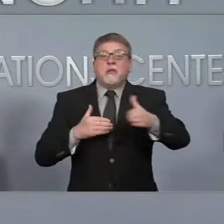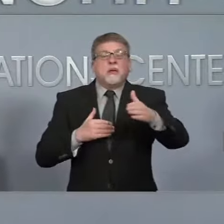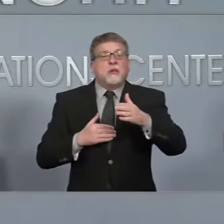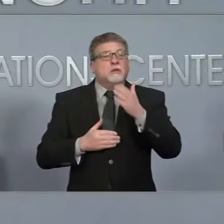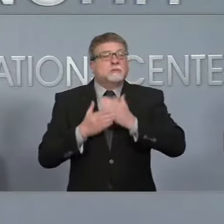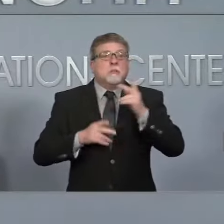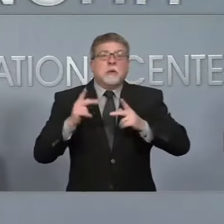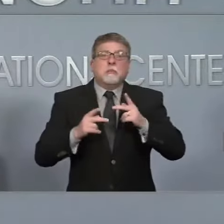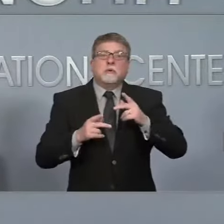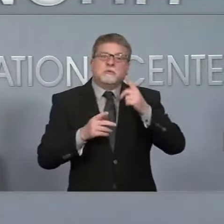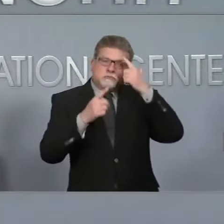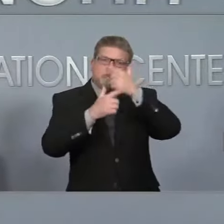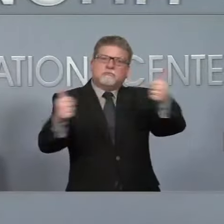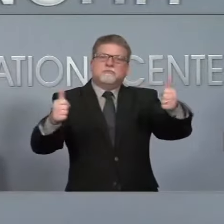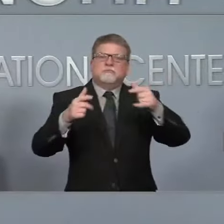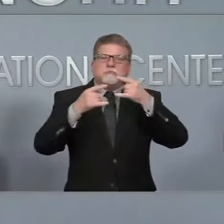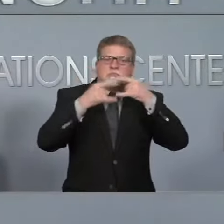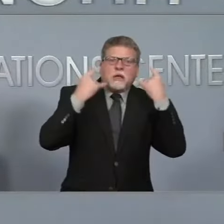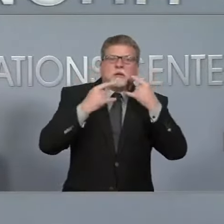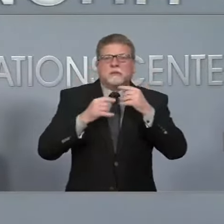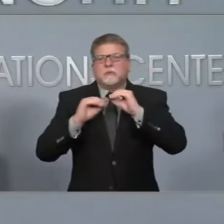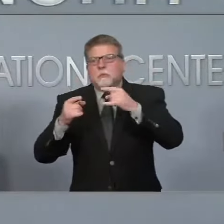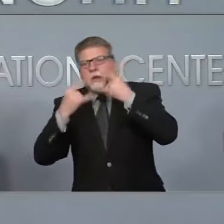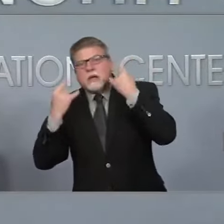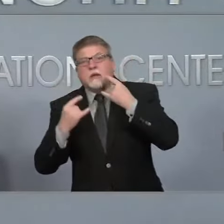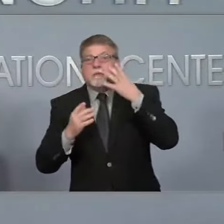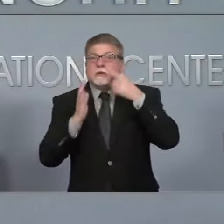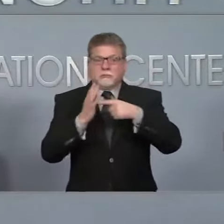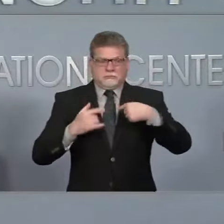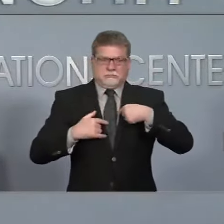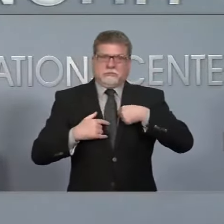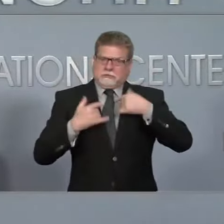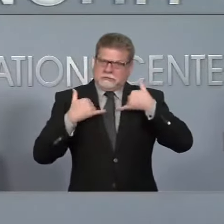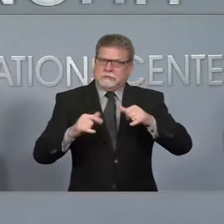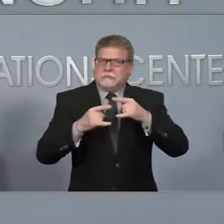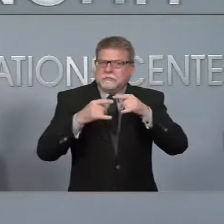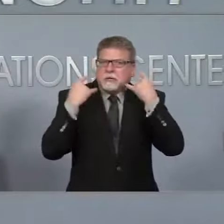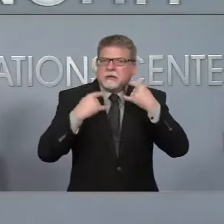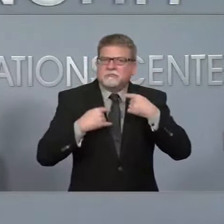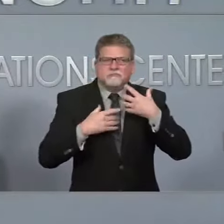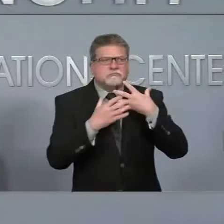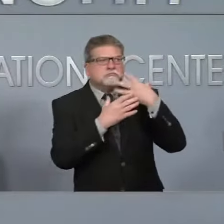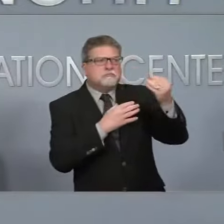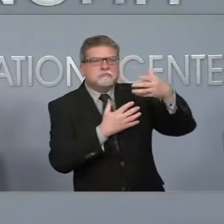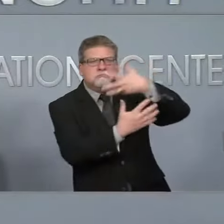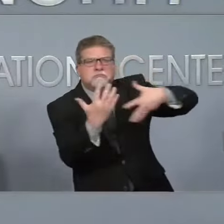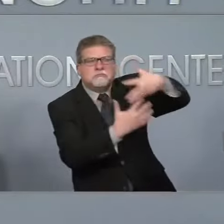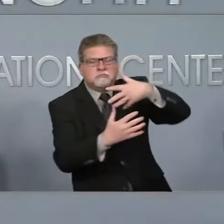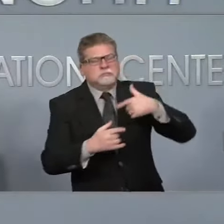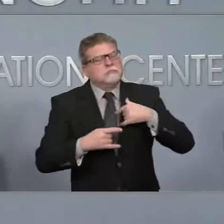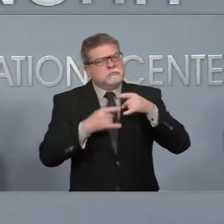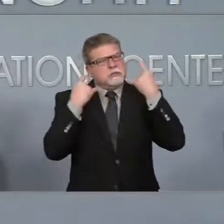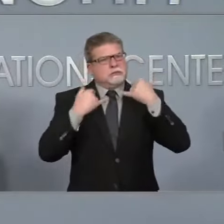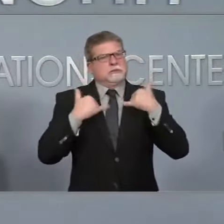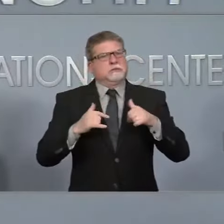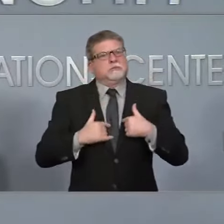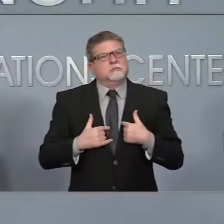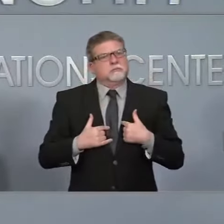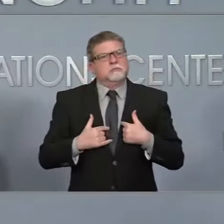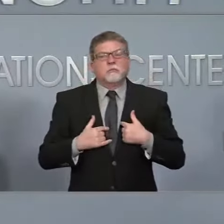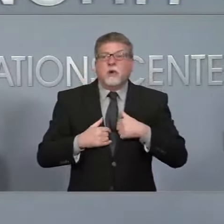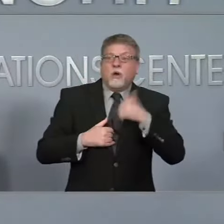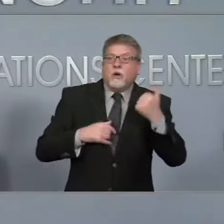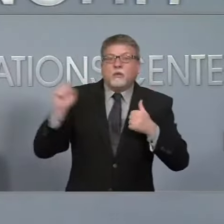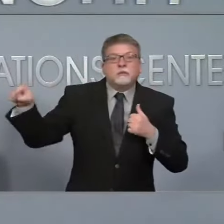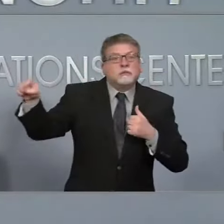school. Businesses might want their employees and customers to wear masks. At this stage of the